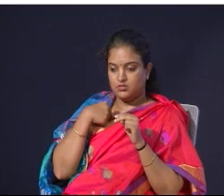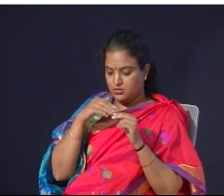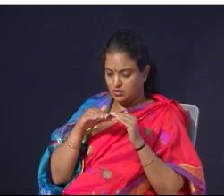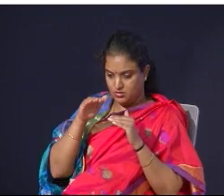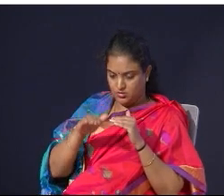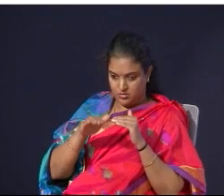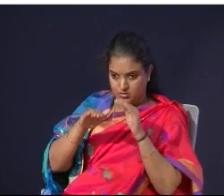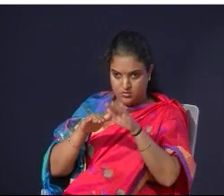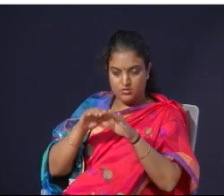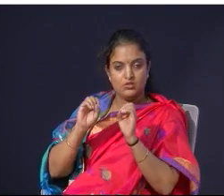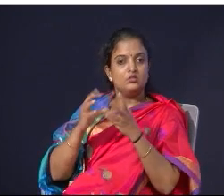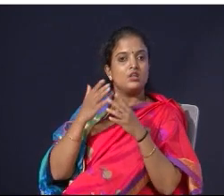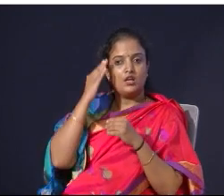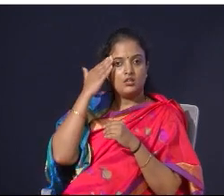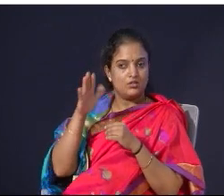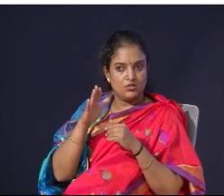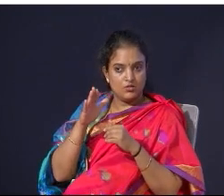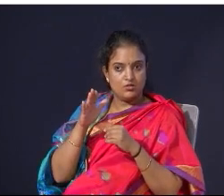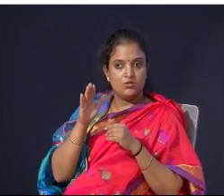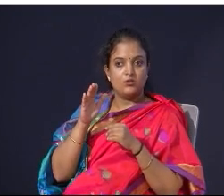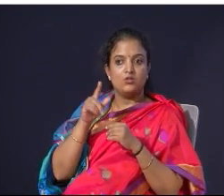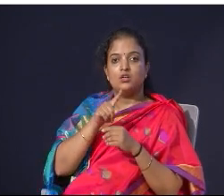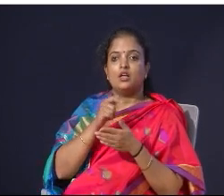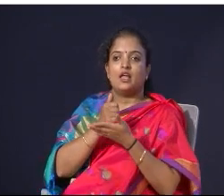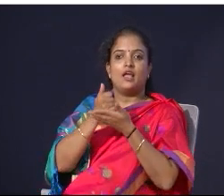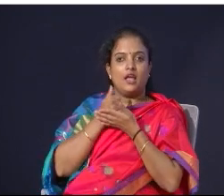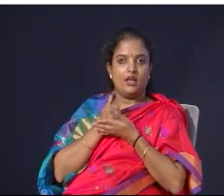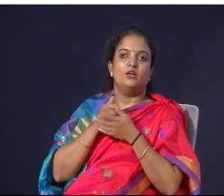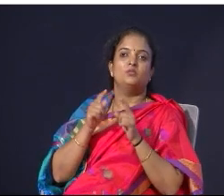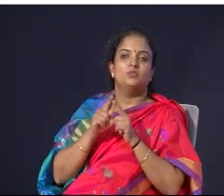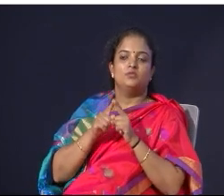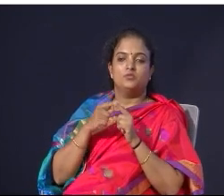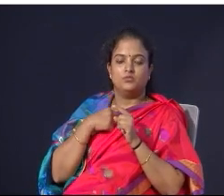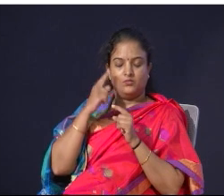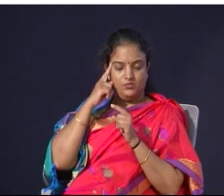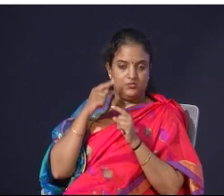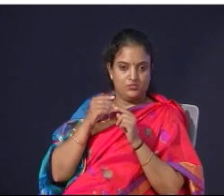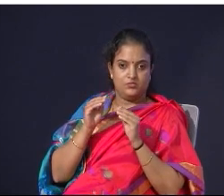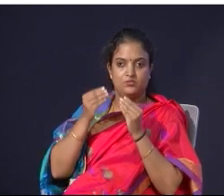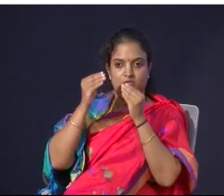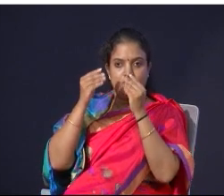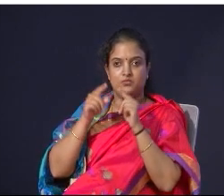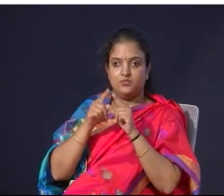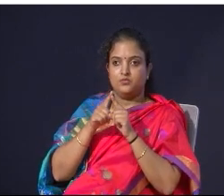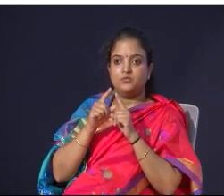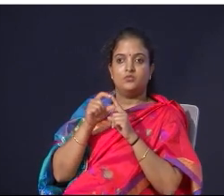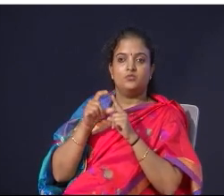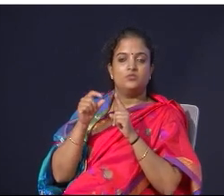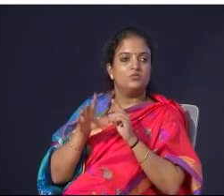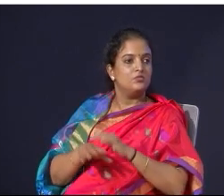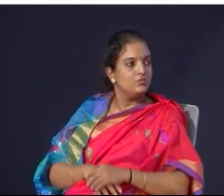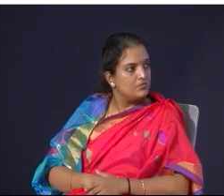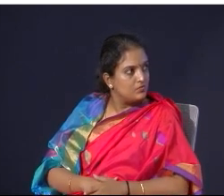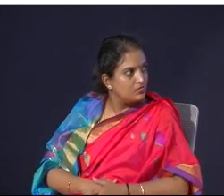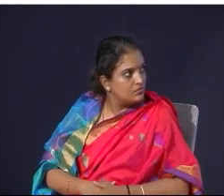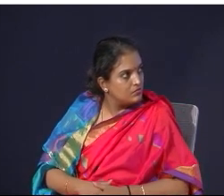step ends and the other one starts, right? So that enhances their vision and they know where the next step is, right?